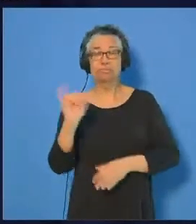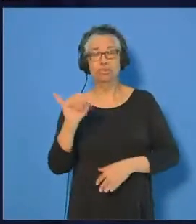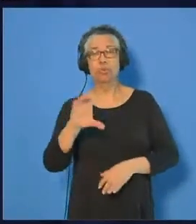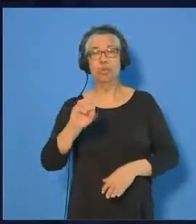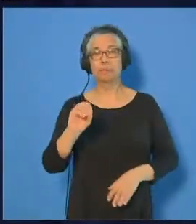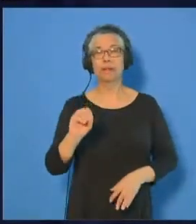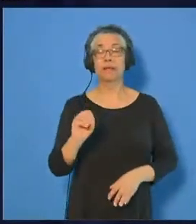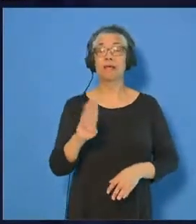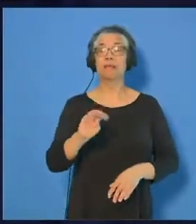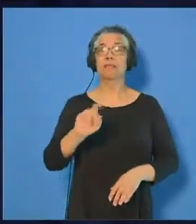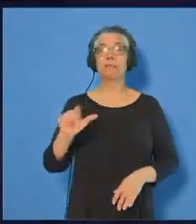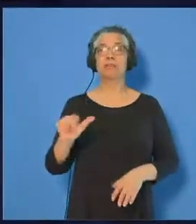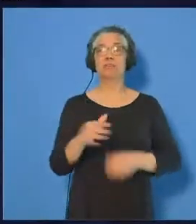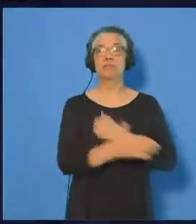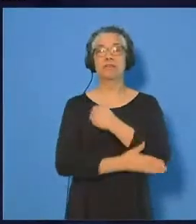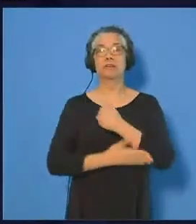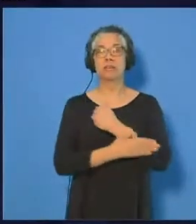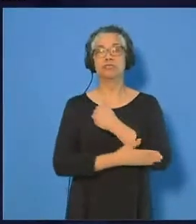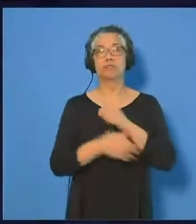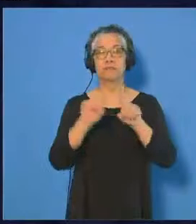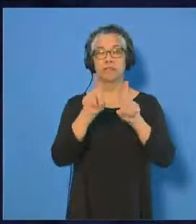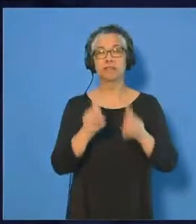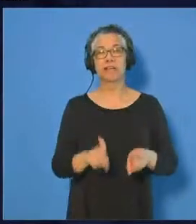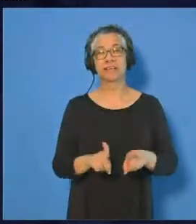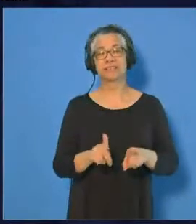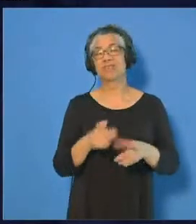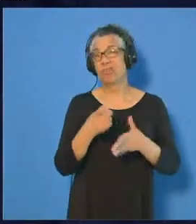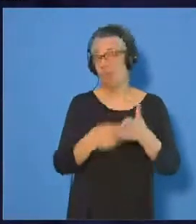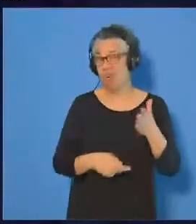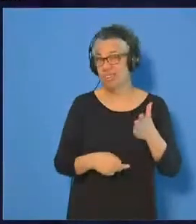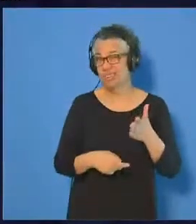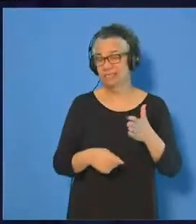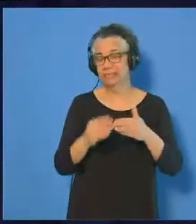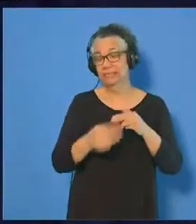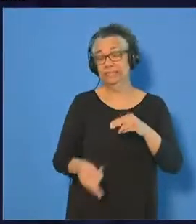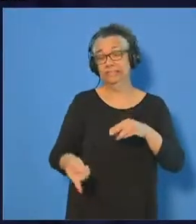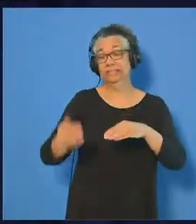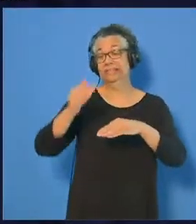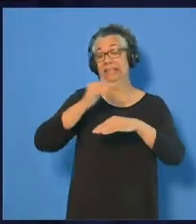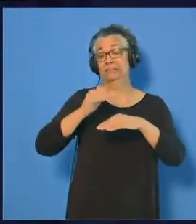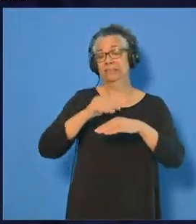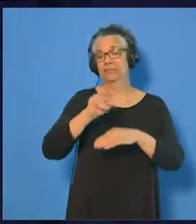the bill to the country for these tests would have been in excess of